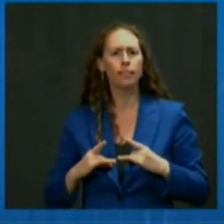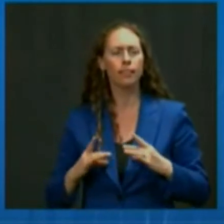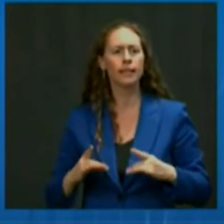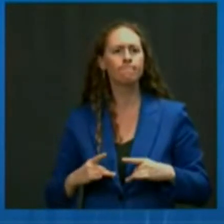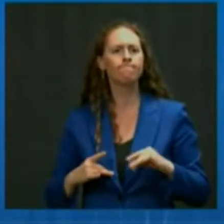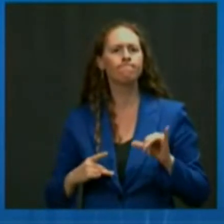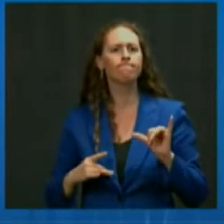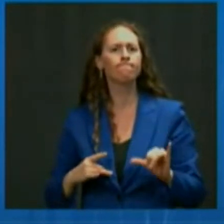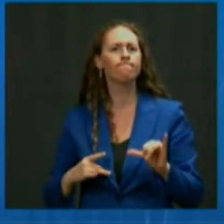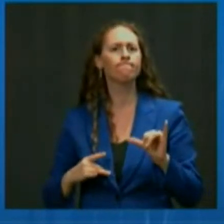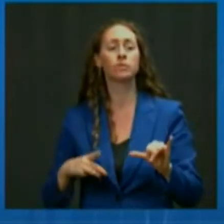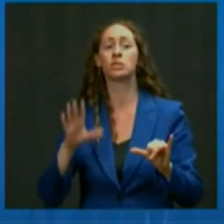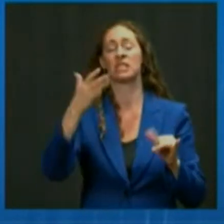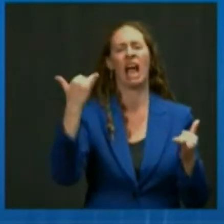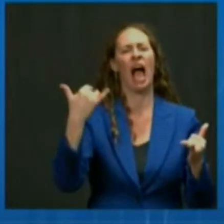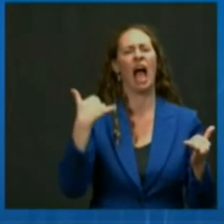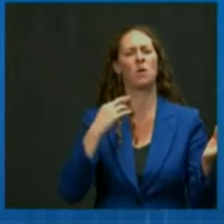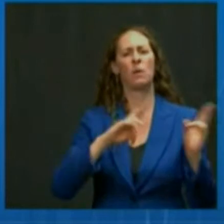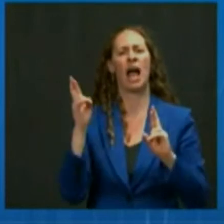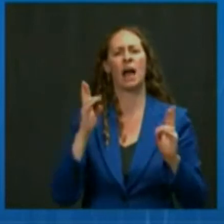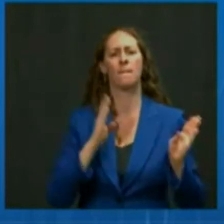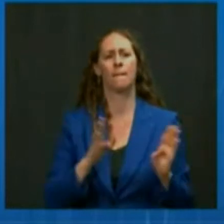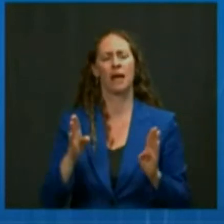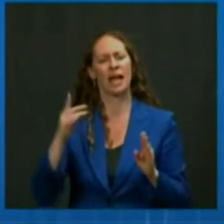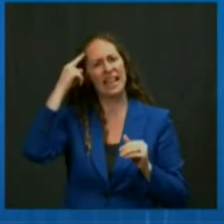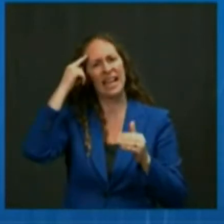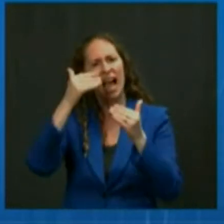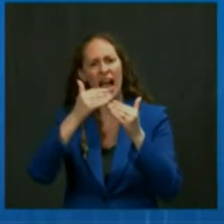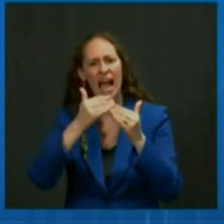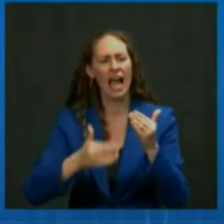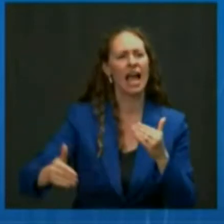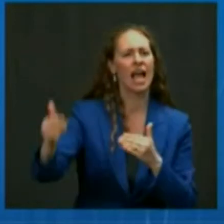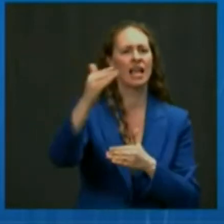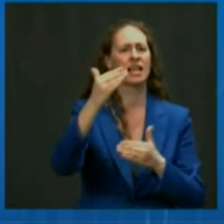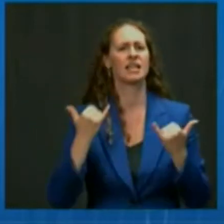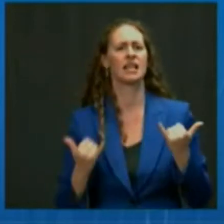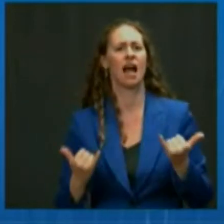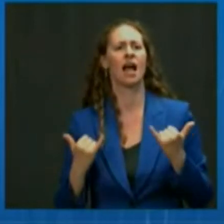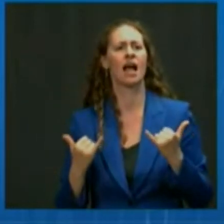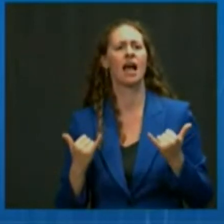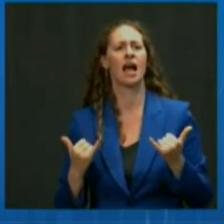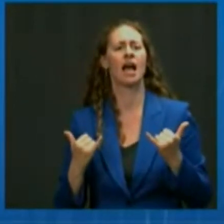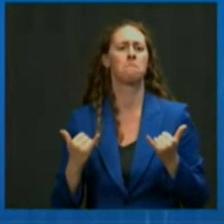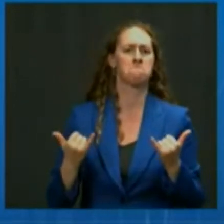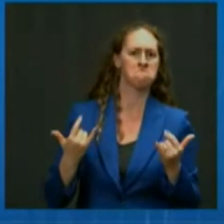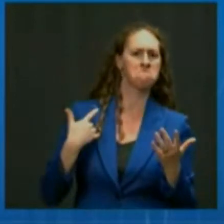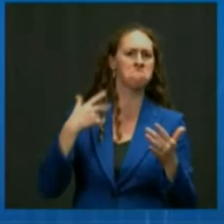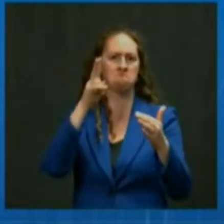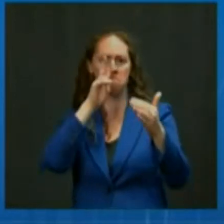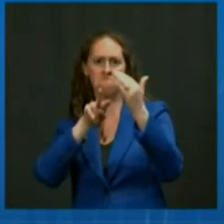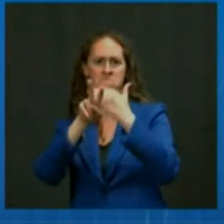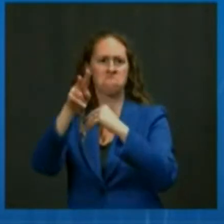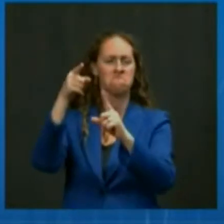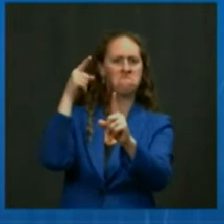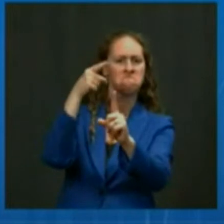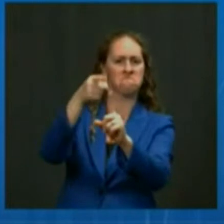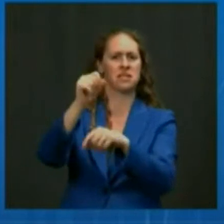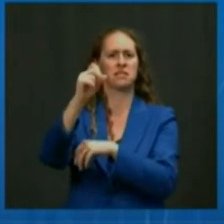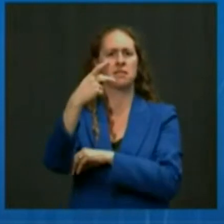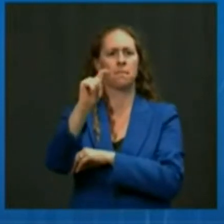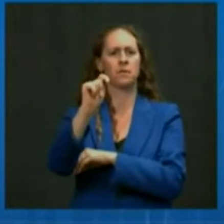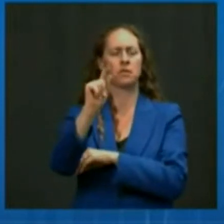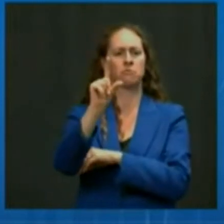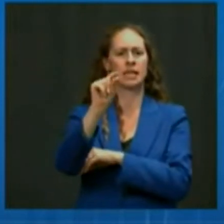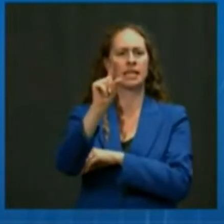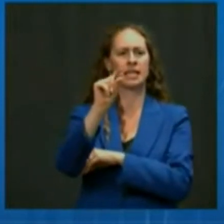for a time in, September 20th to say, as we are following symptomatic